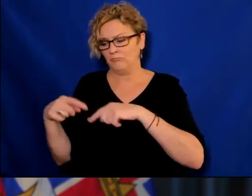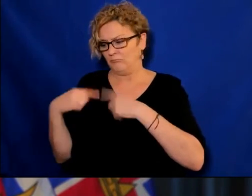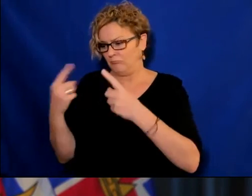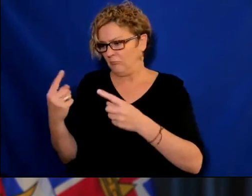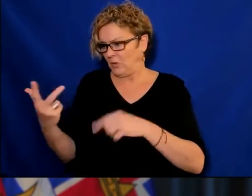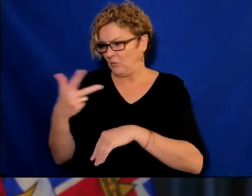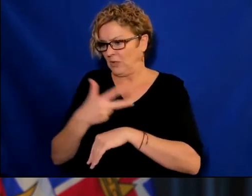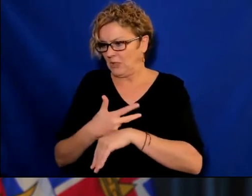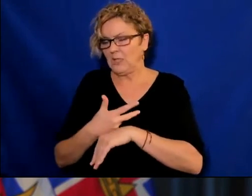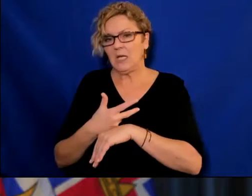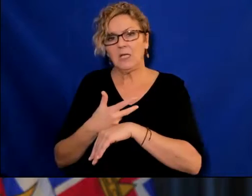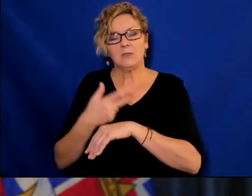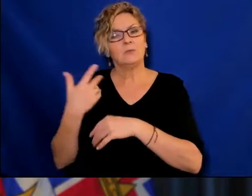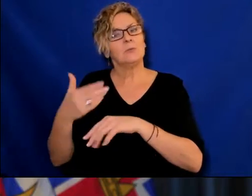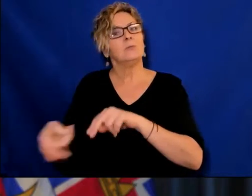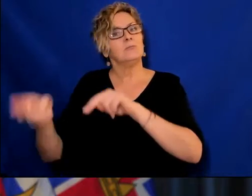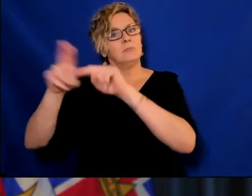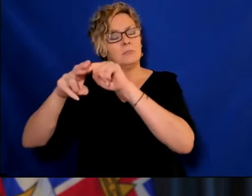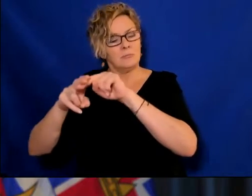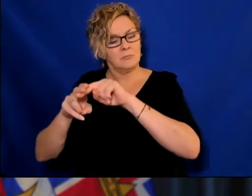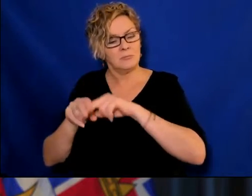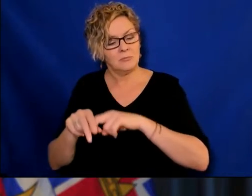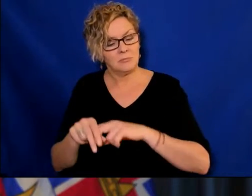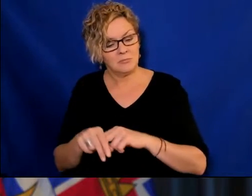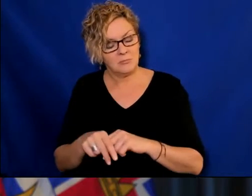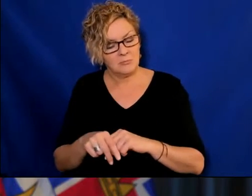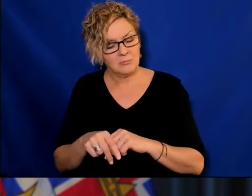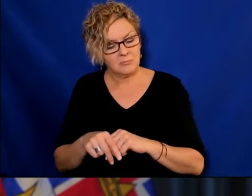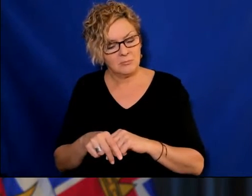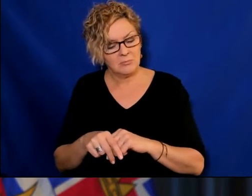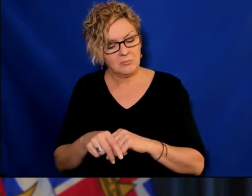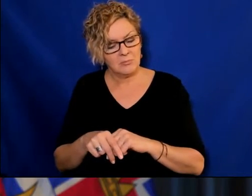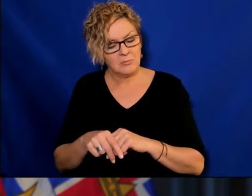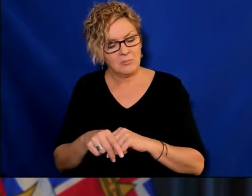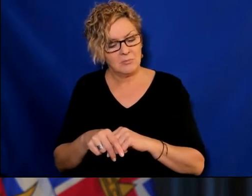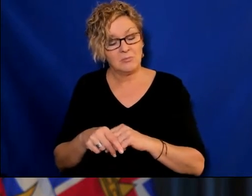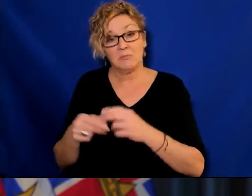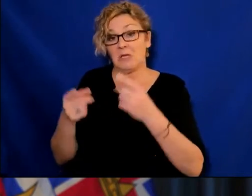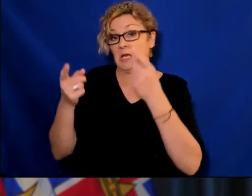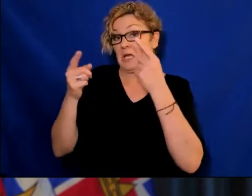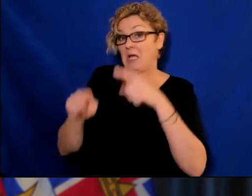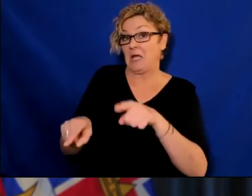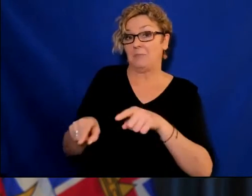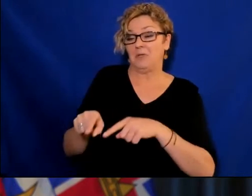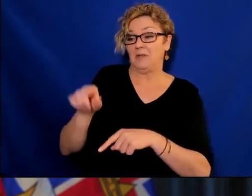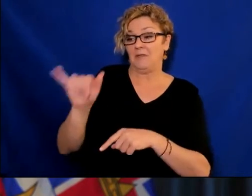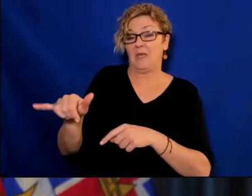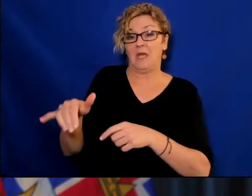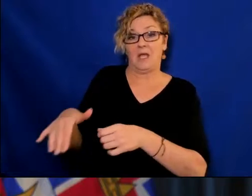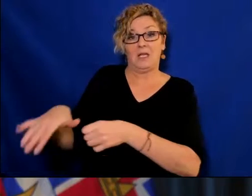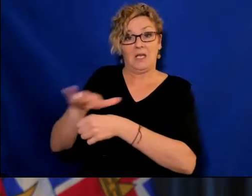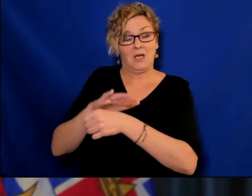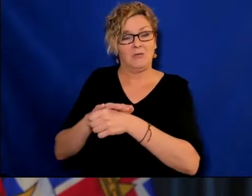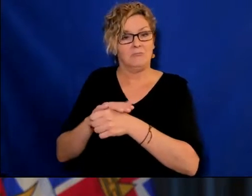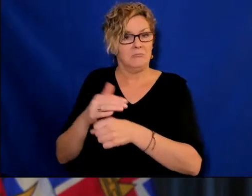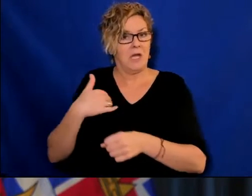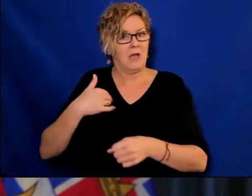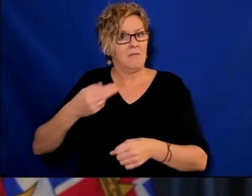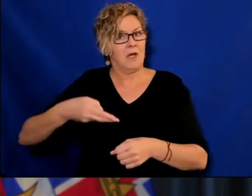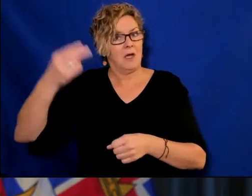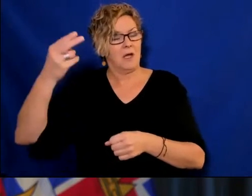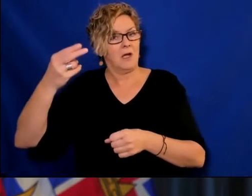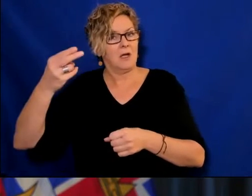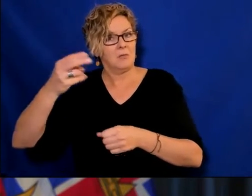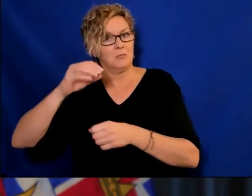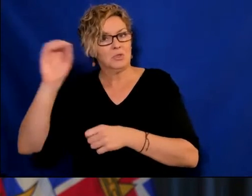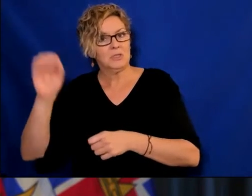that area is also an area with relatively high South Asian population. It's why, in terms of our delivery of public health messages